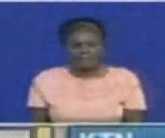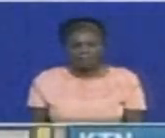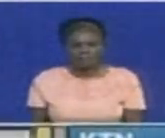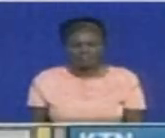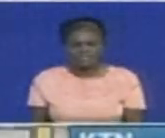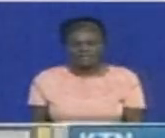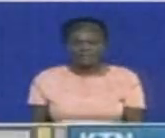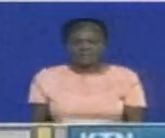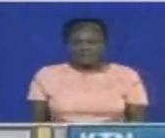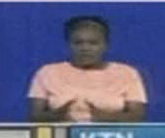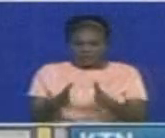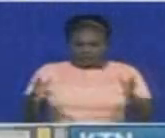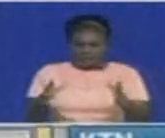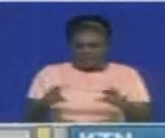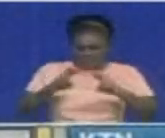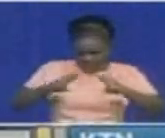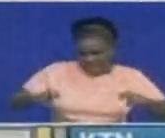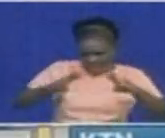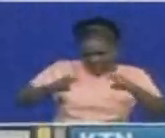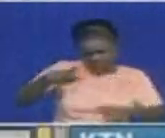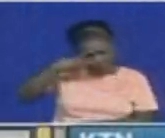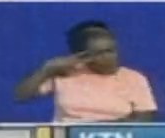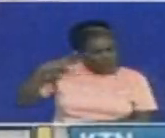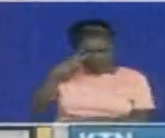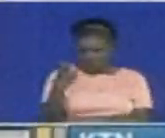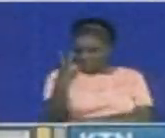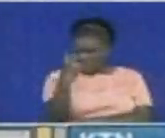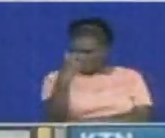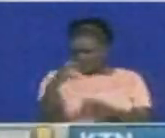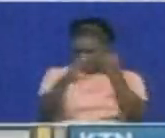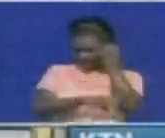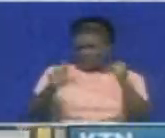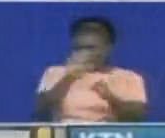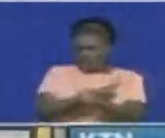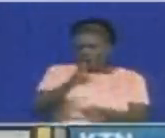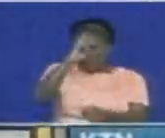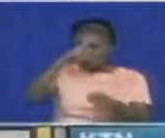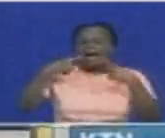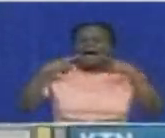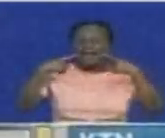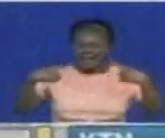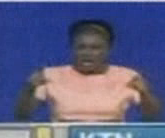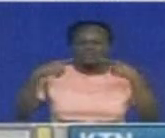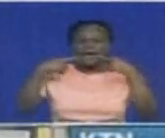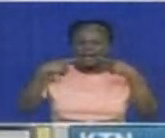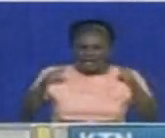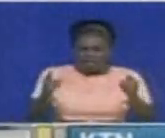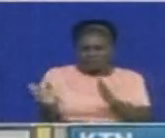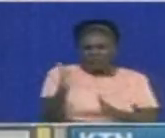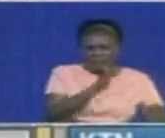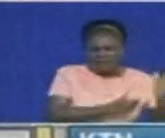As they widened their search for terror suspects across the country, police announced their most controversial strategy